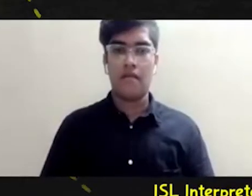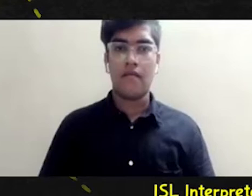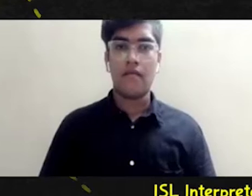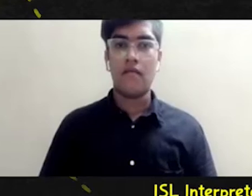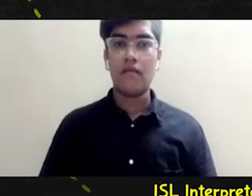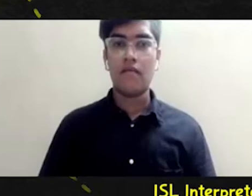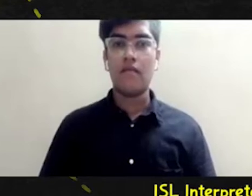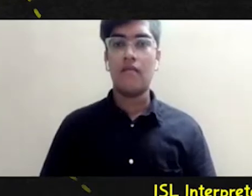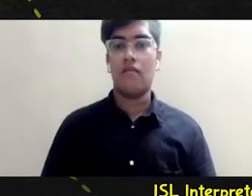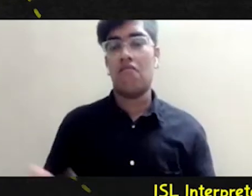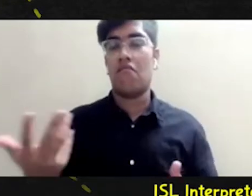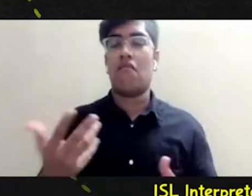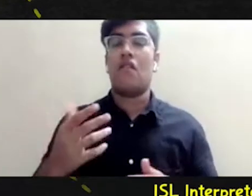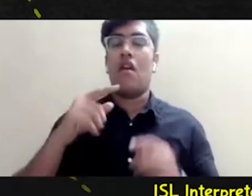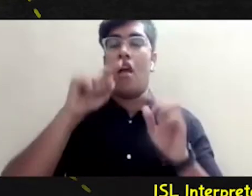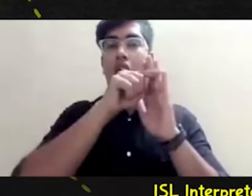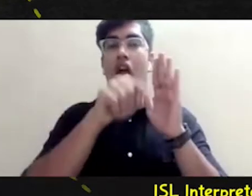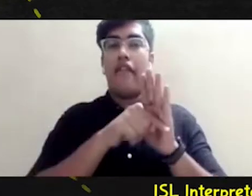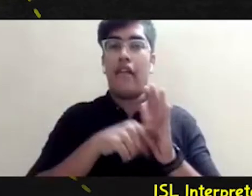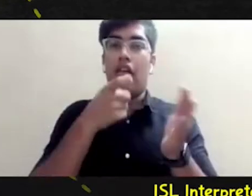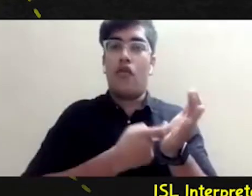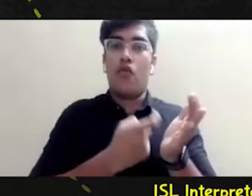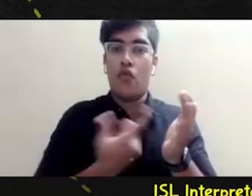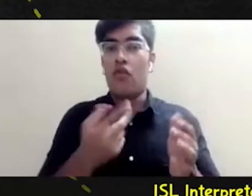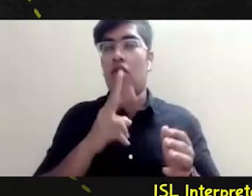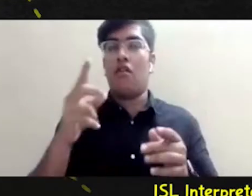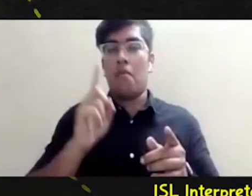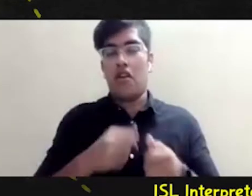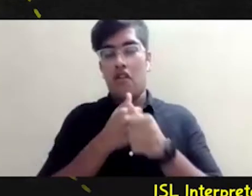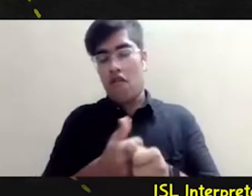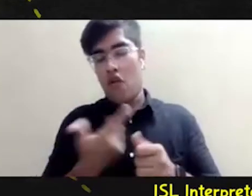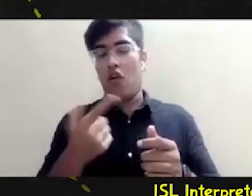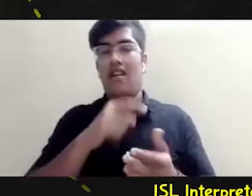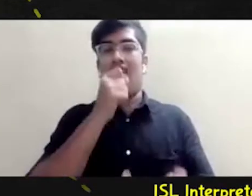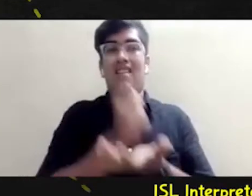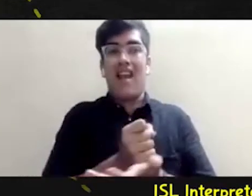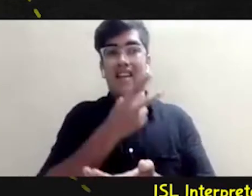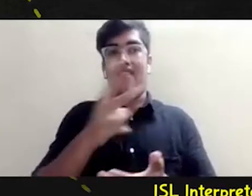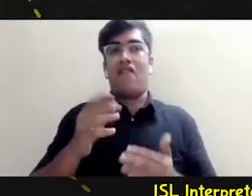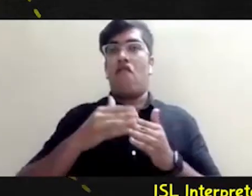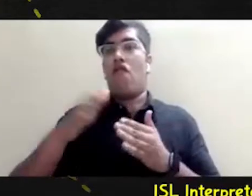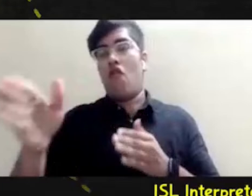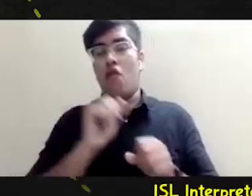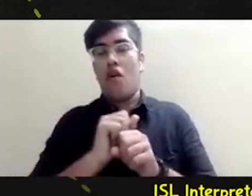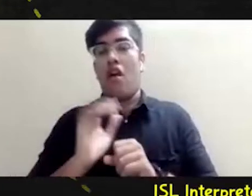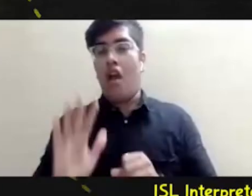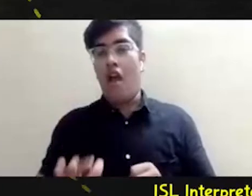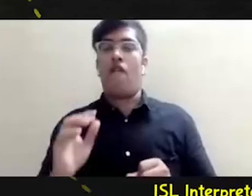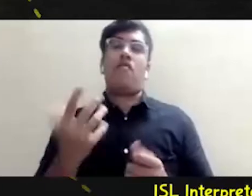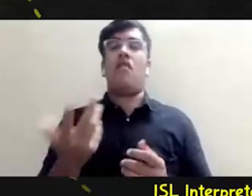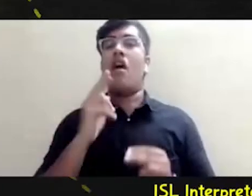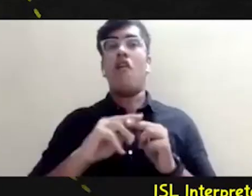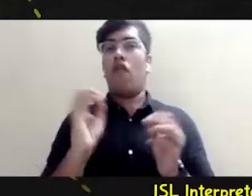stick. And it's ethical allyship that will actually allow for any of these rights-based discourses to go forward, because otherwise it's impossible.